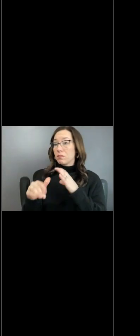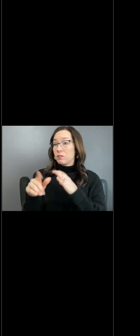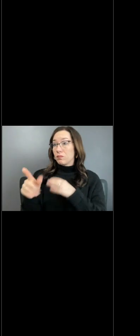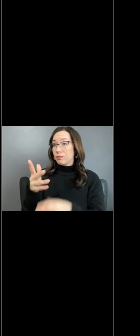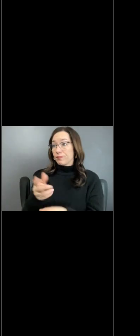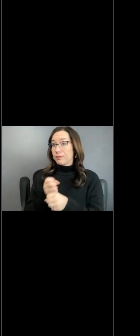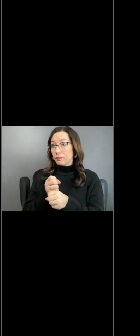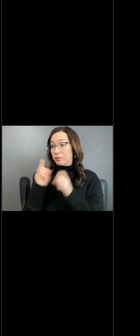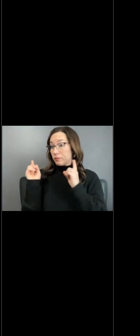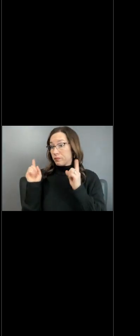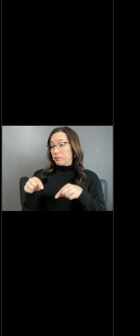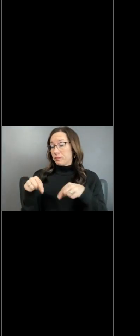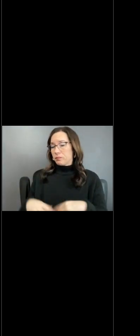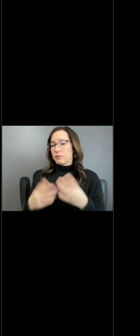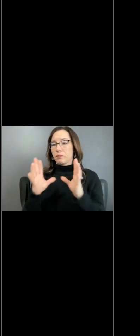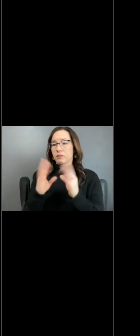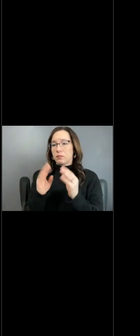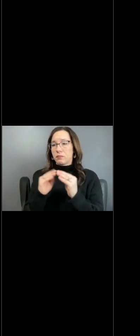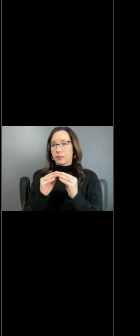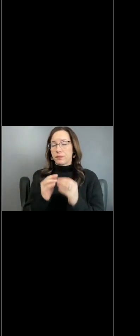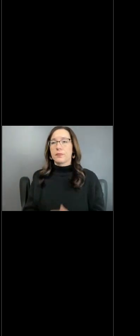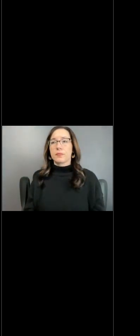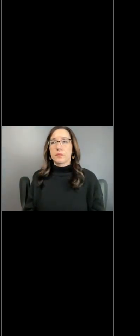to attend this webinar.